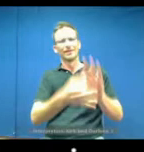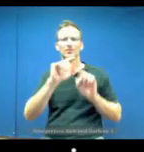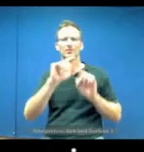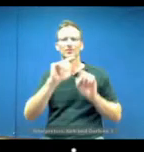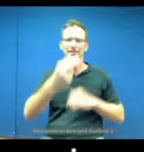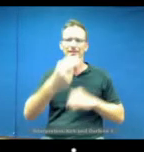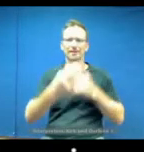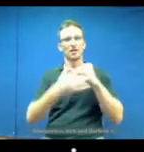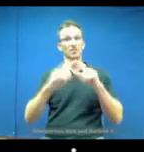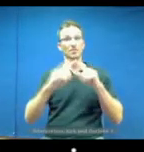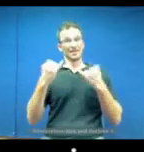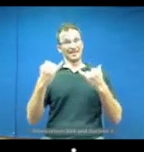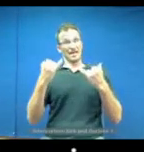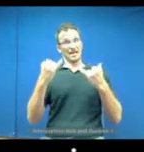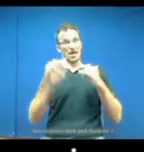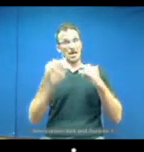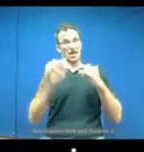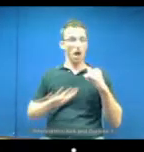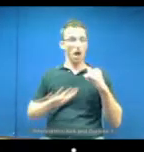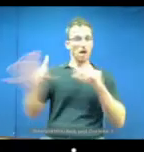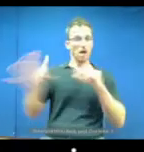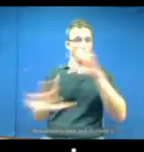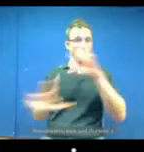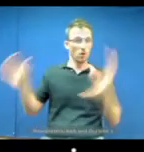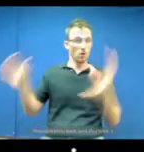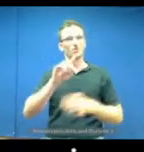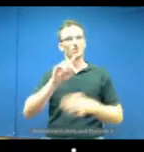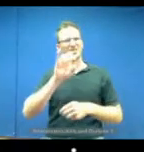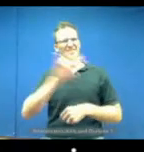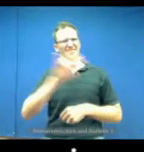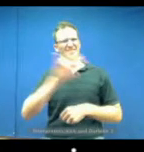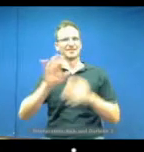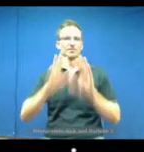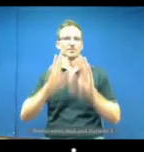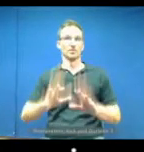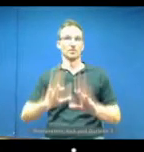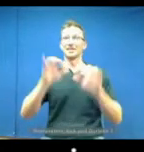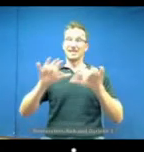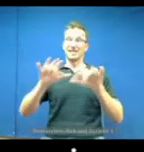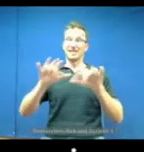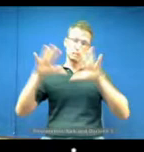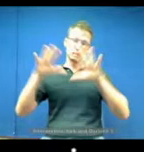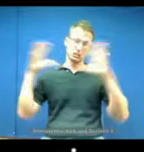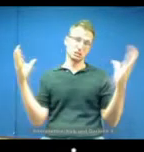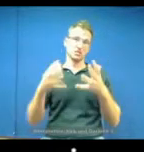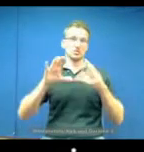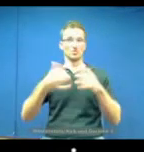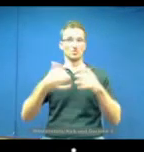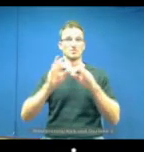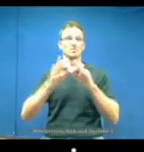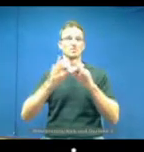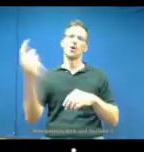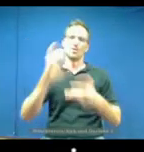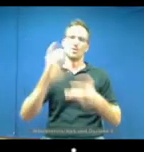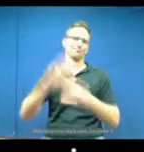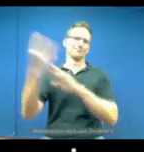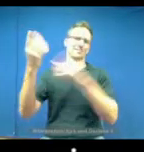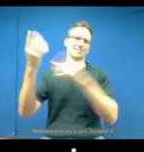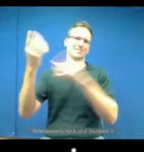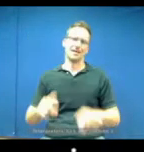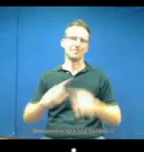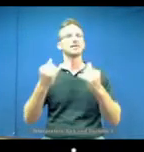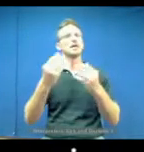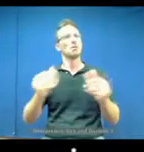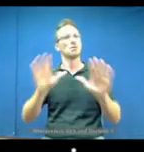got to be just a little bit of drama. So that's ours, no more. I want to thank again the Murray Center and